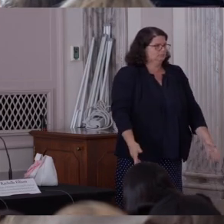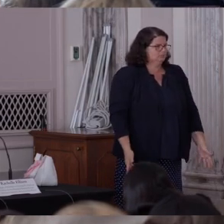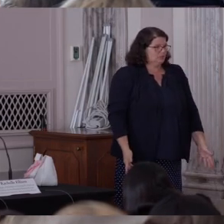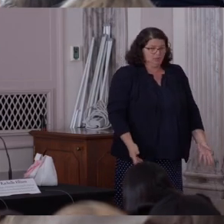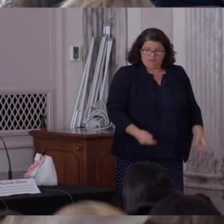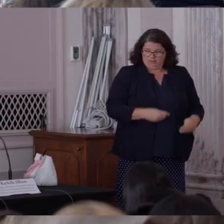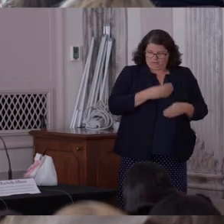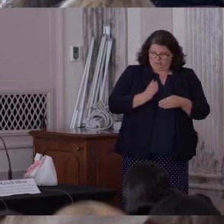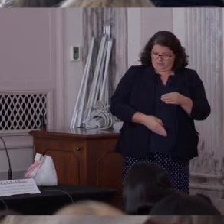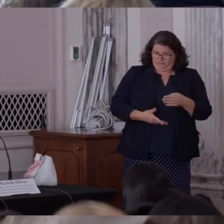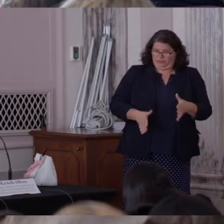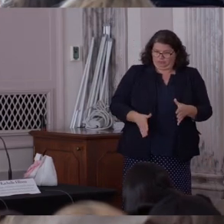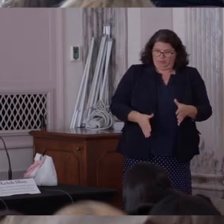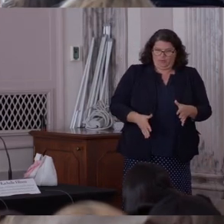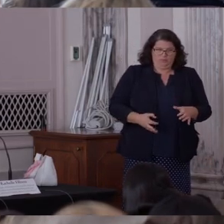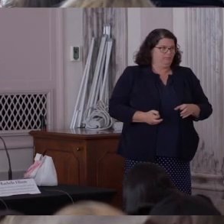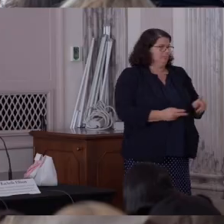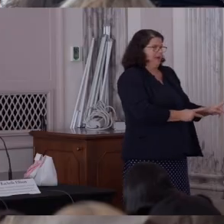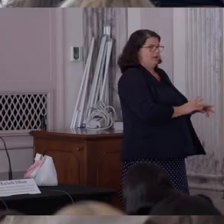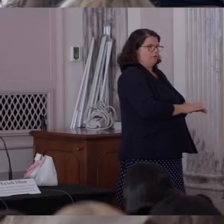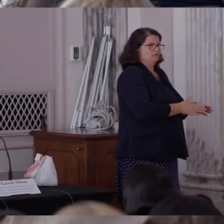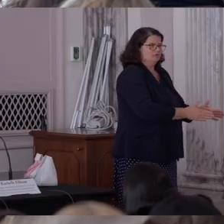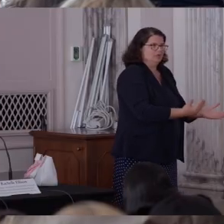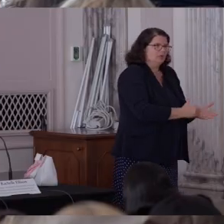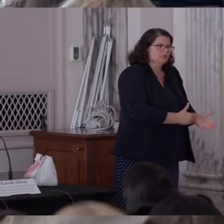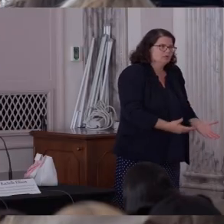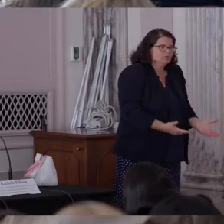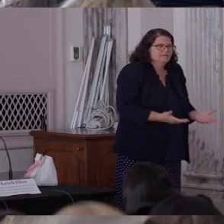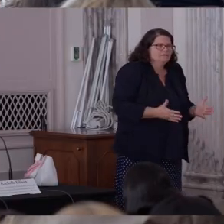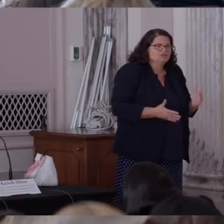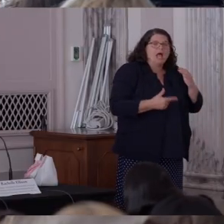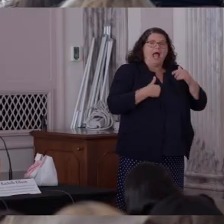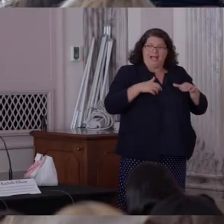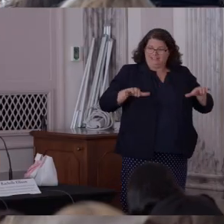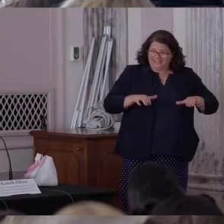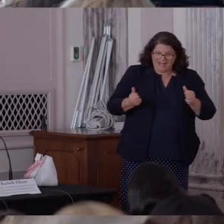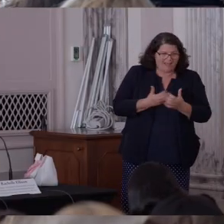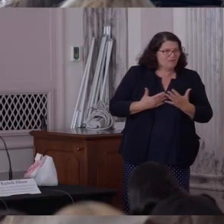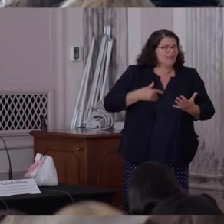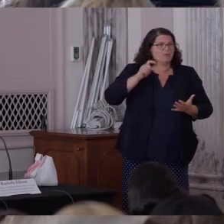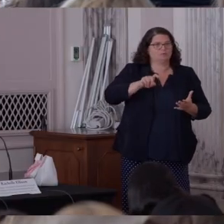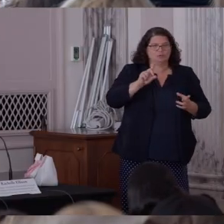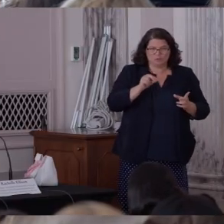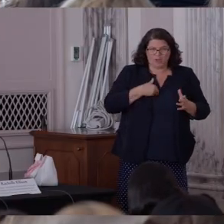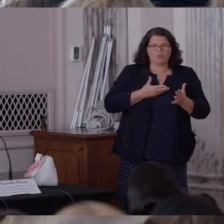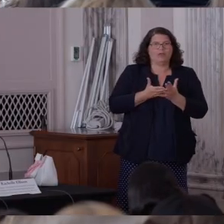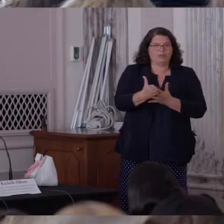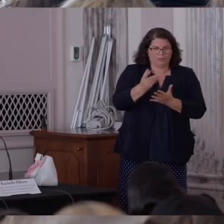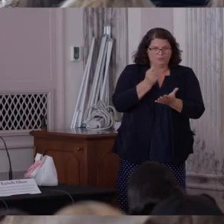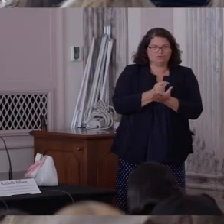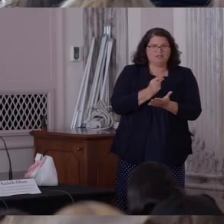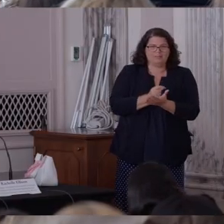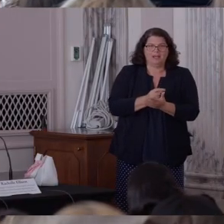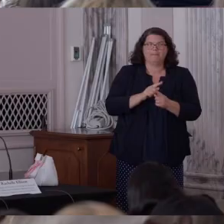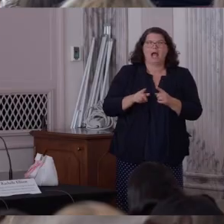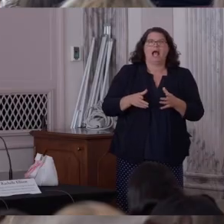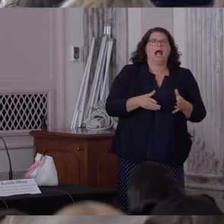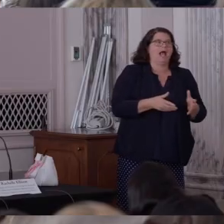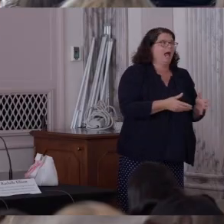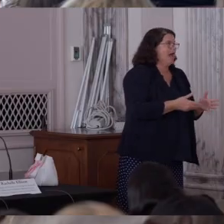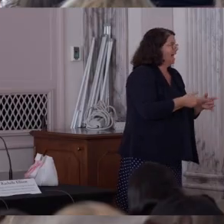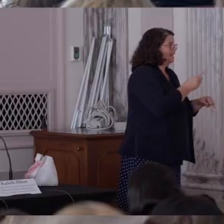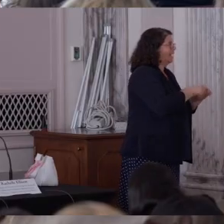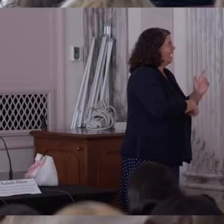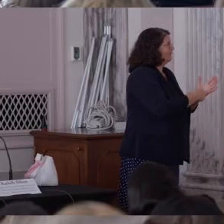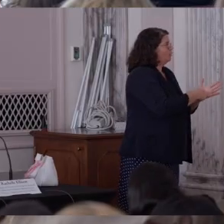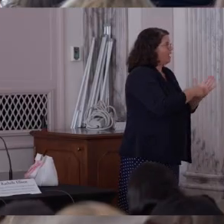people return to homelessness. They've done everything they were supposed to do. They do treatment. But as long as housing is completely